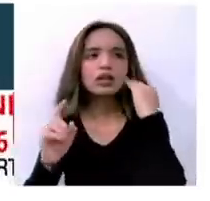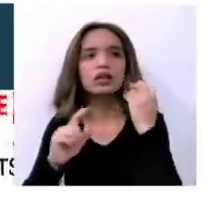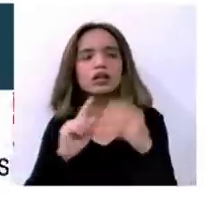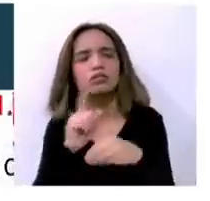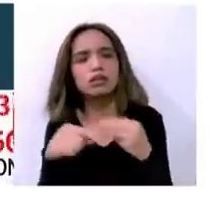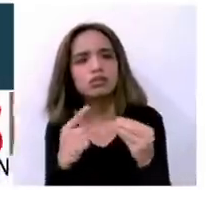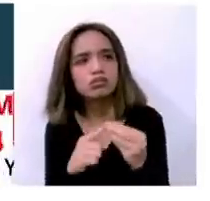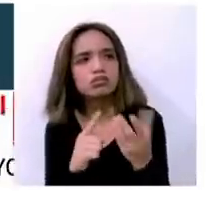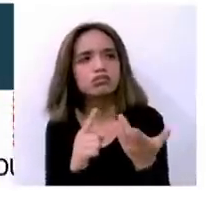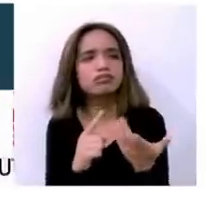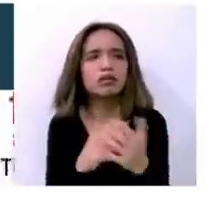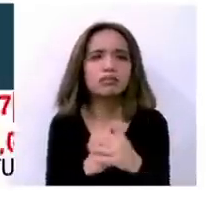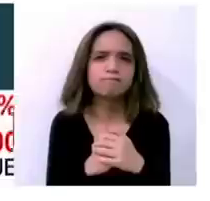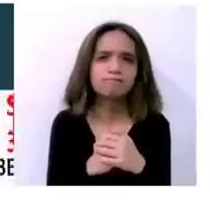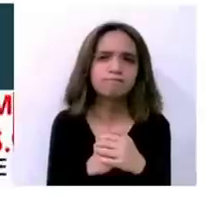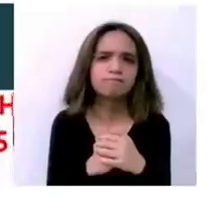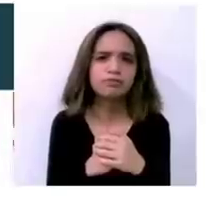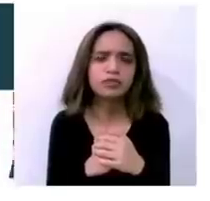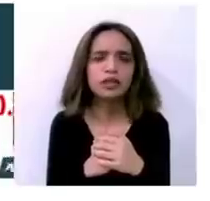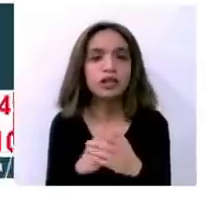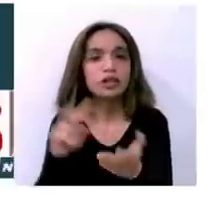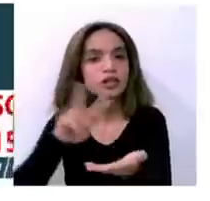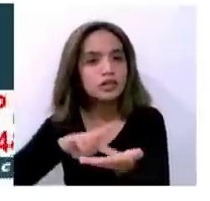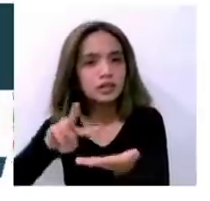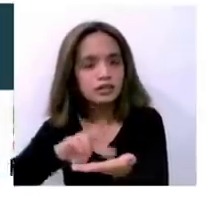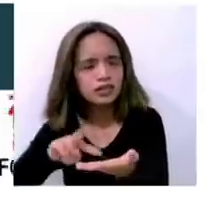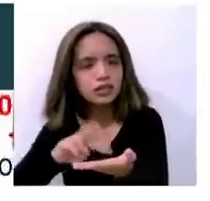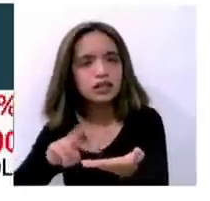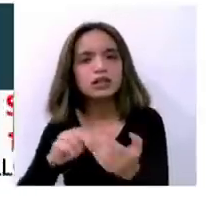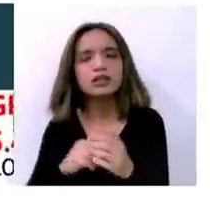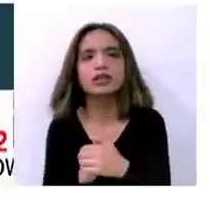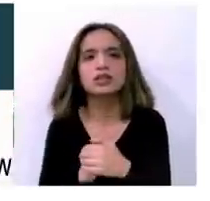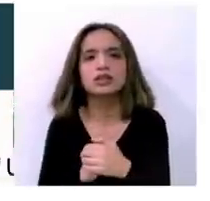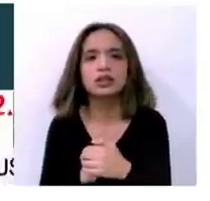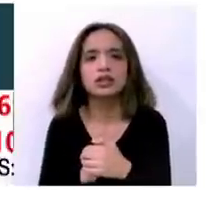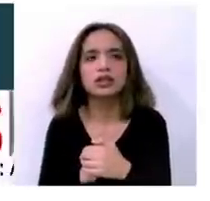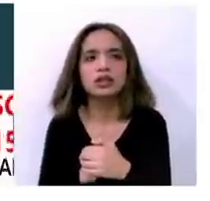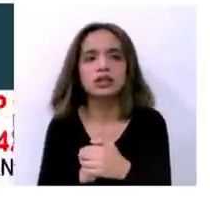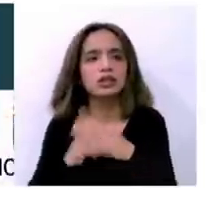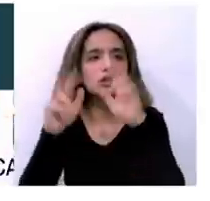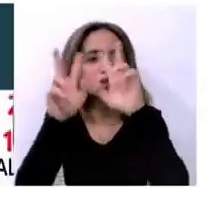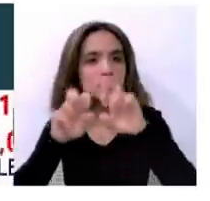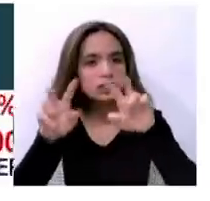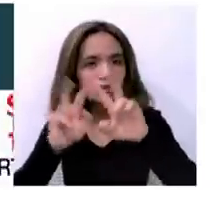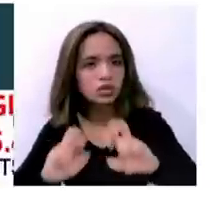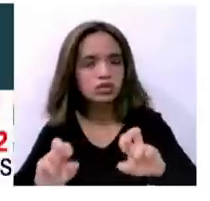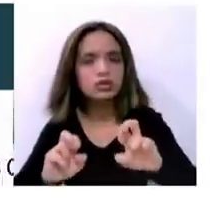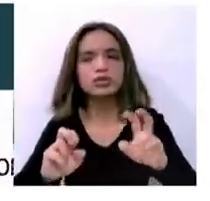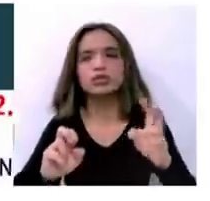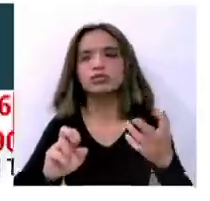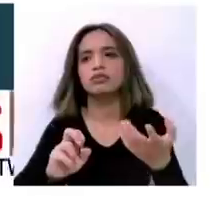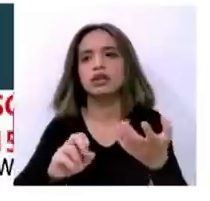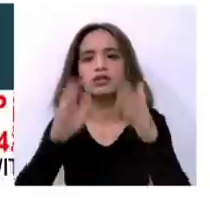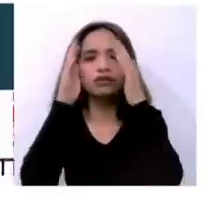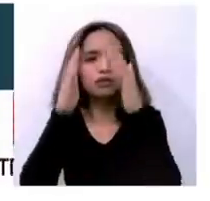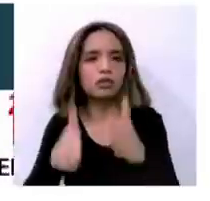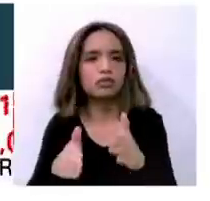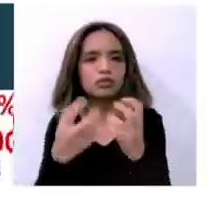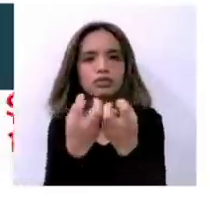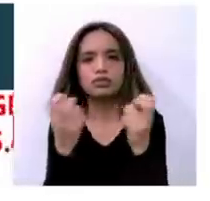especially on surveys, on research design, and focus group